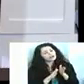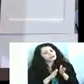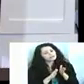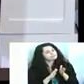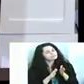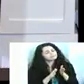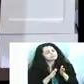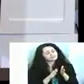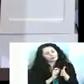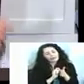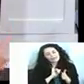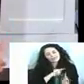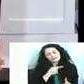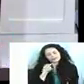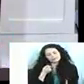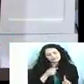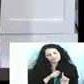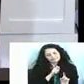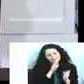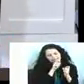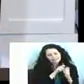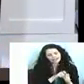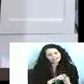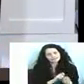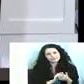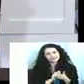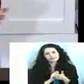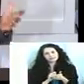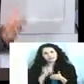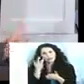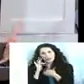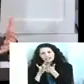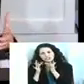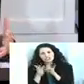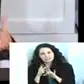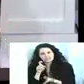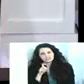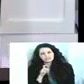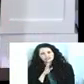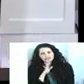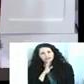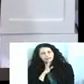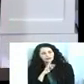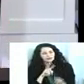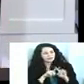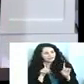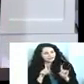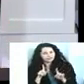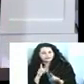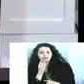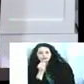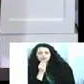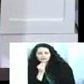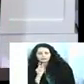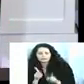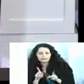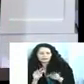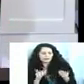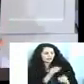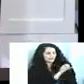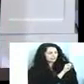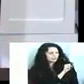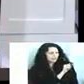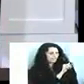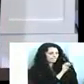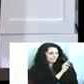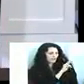us? Why is it that Jesus needed to talk about the difference between Jews and Samaritans? Why